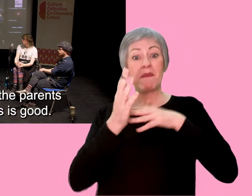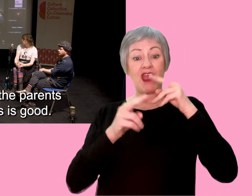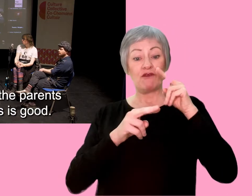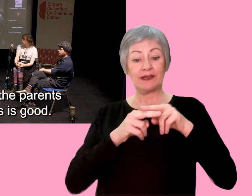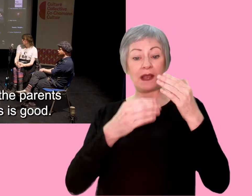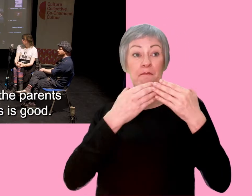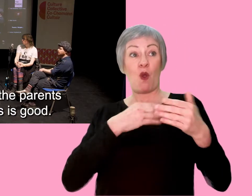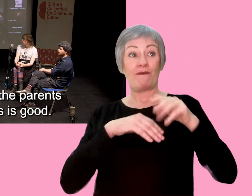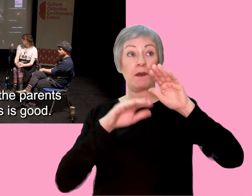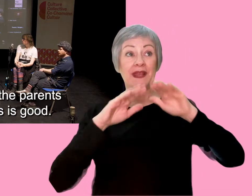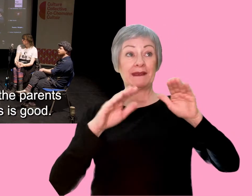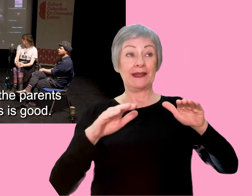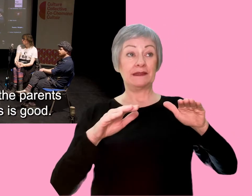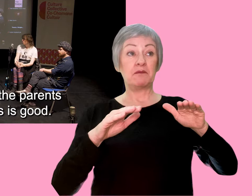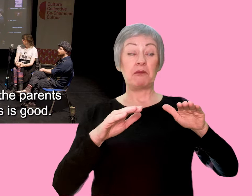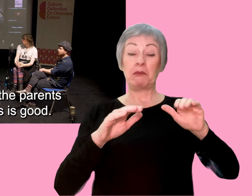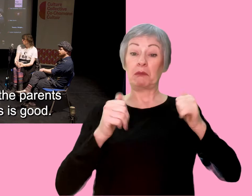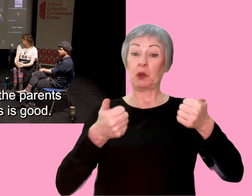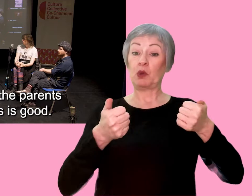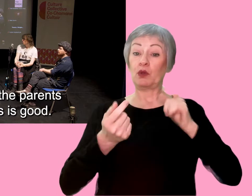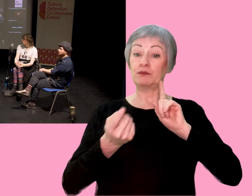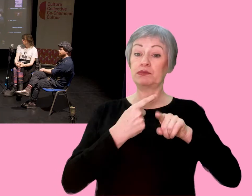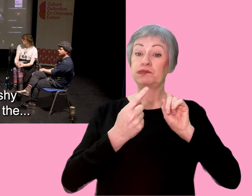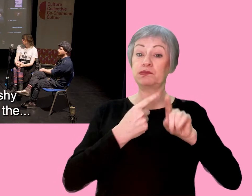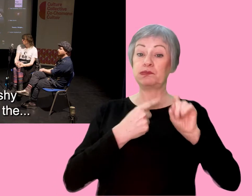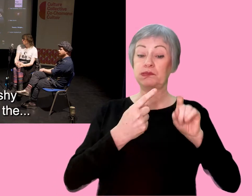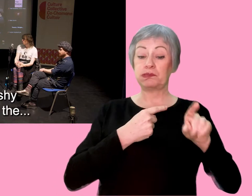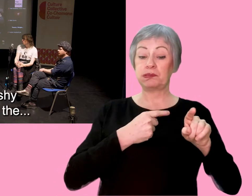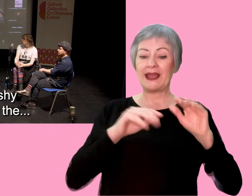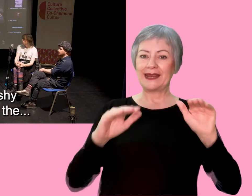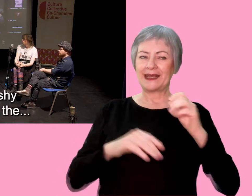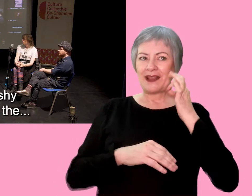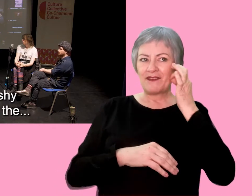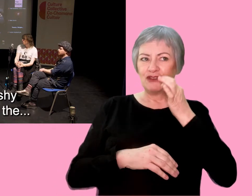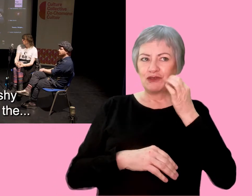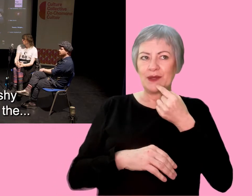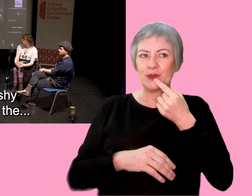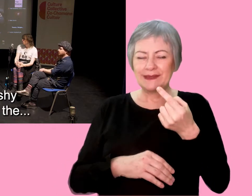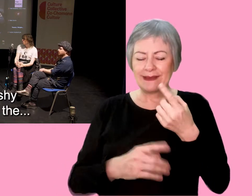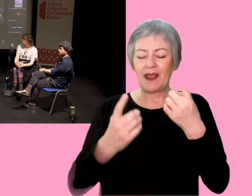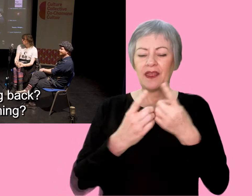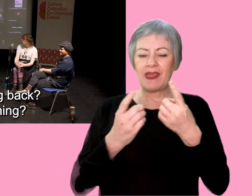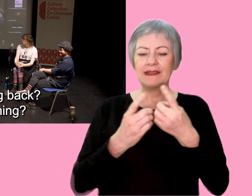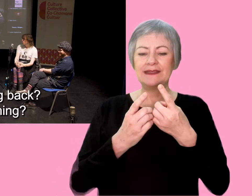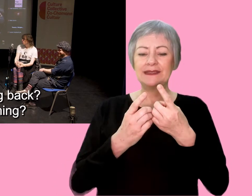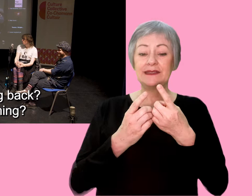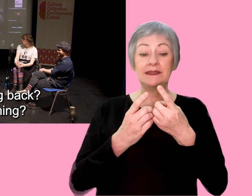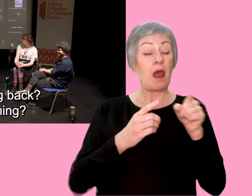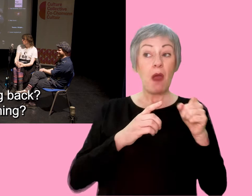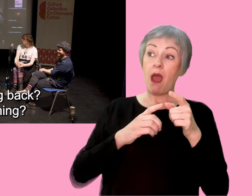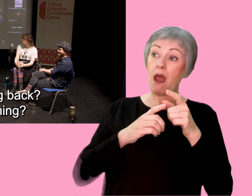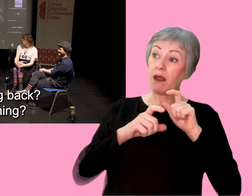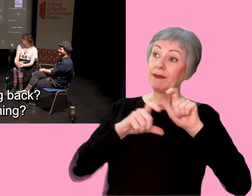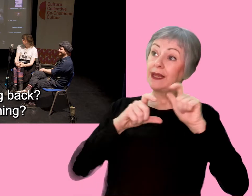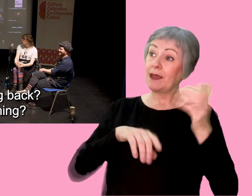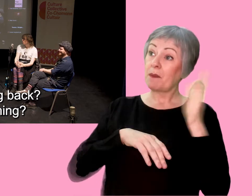more than from the kids is good. The kids is very shy to say things, but they keep coming